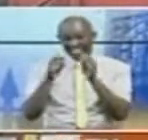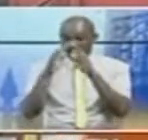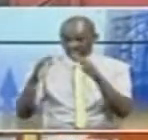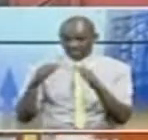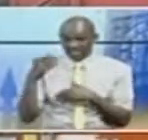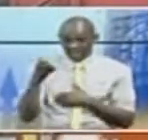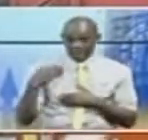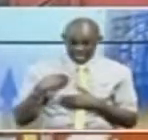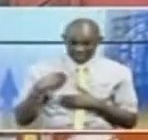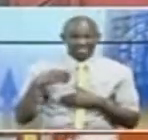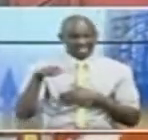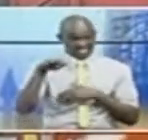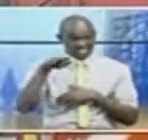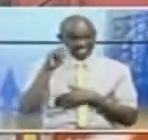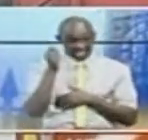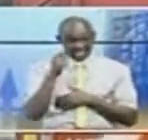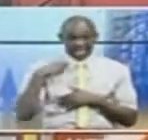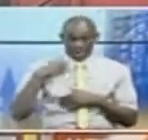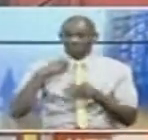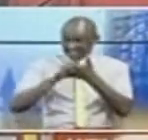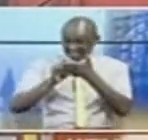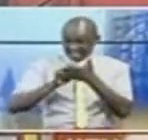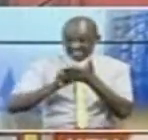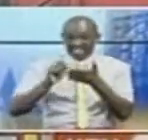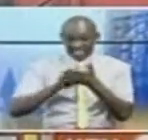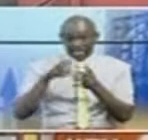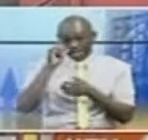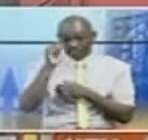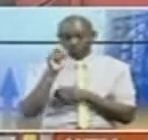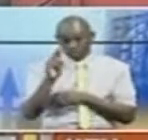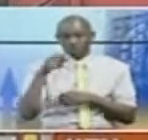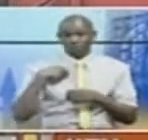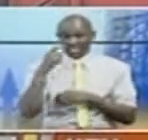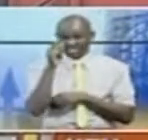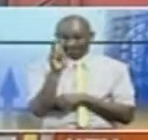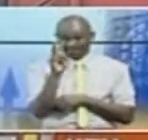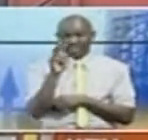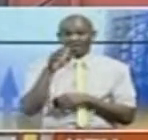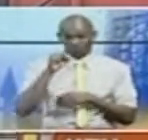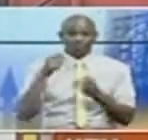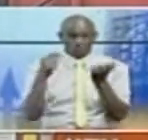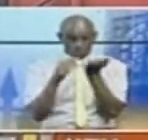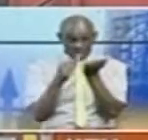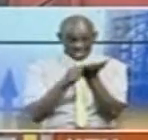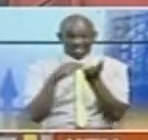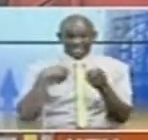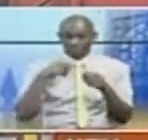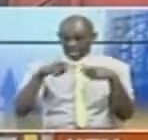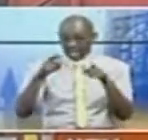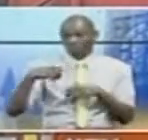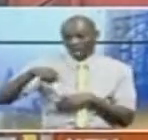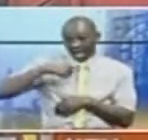especially in the region, and we recently signed a MOU with a television station in Uganda that allows us